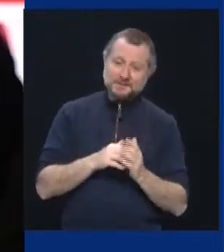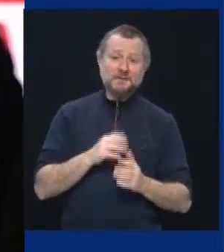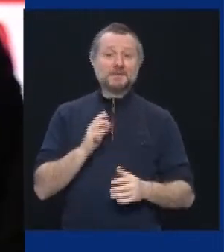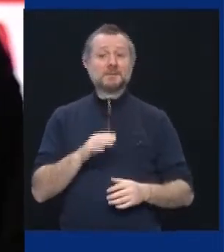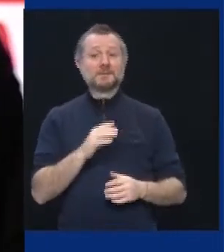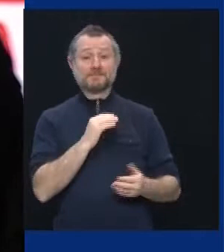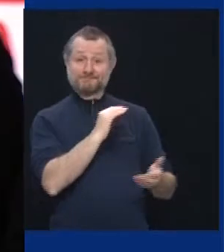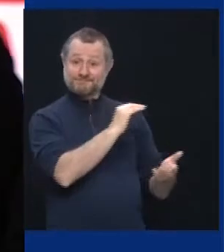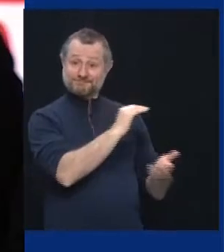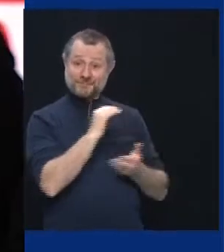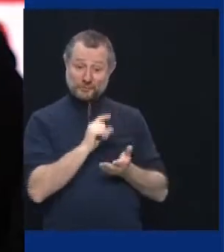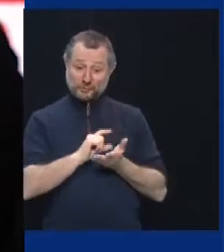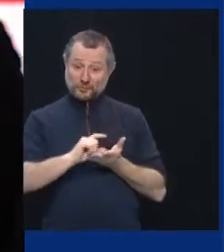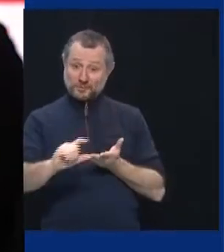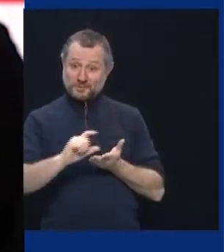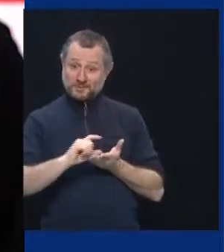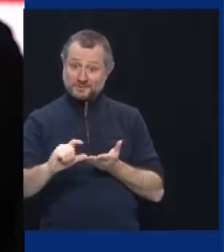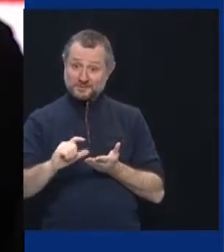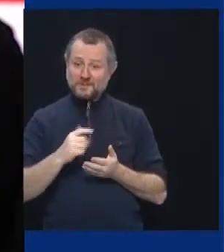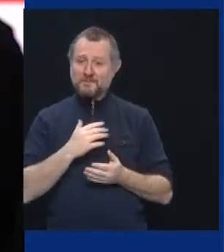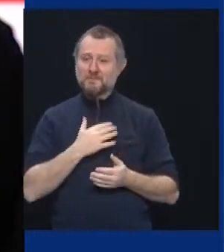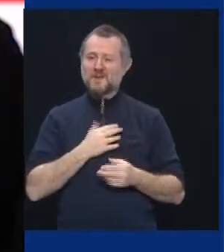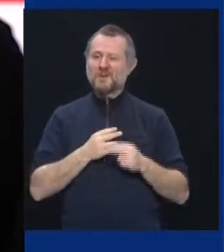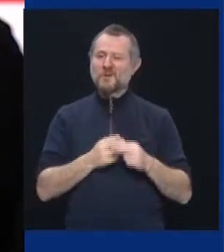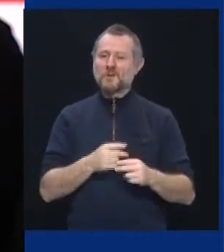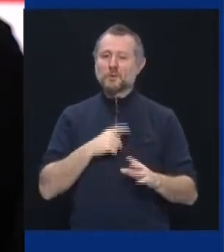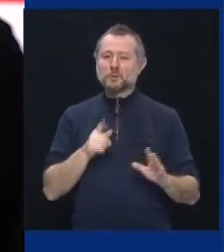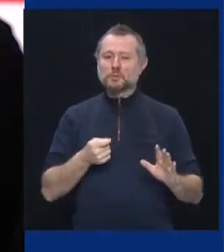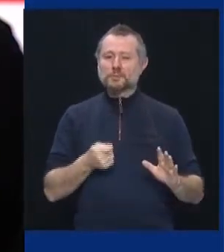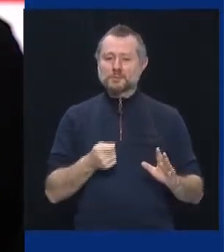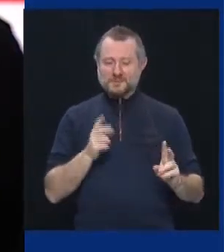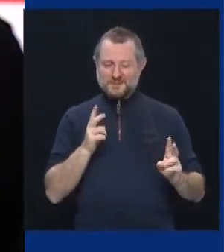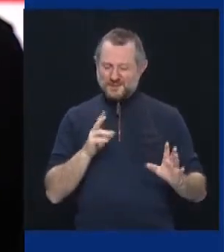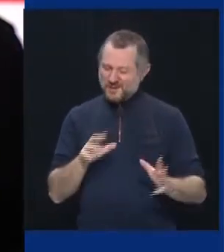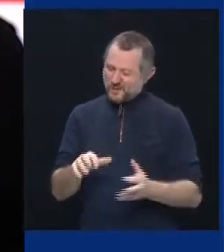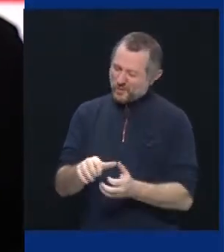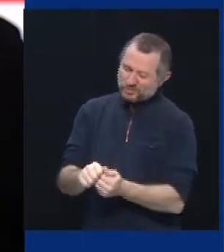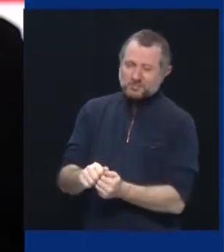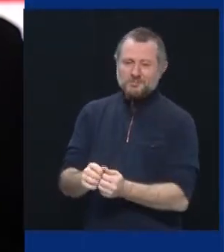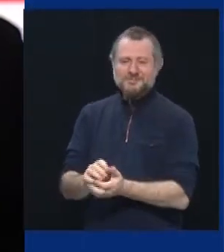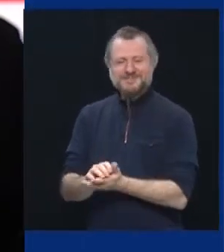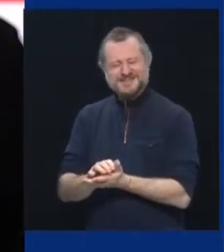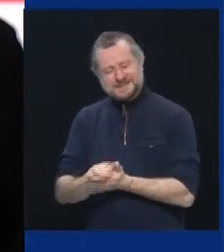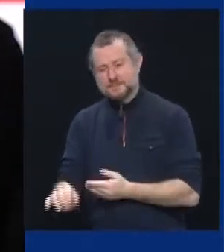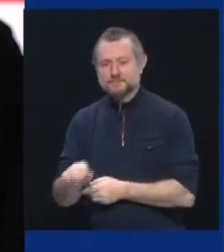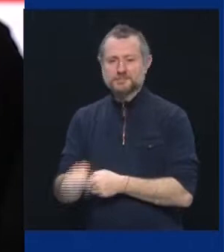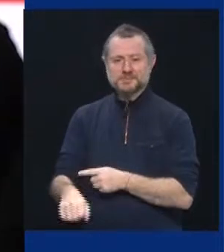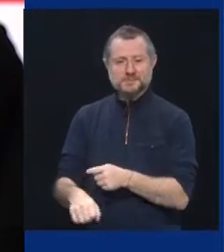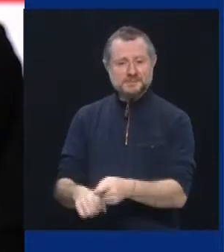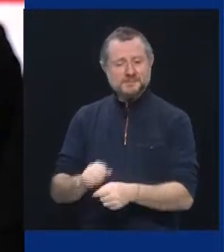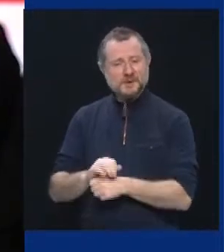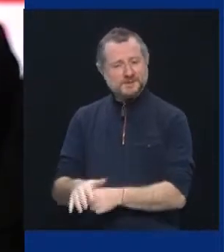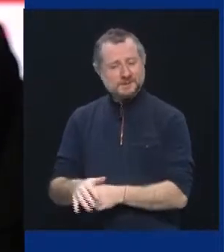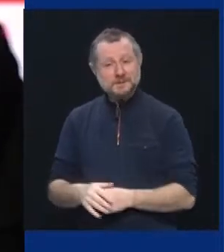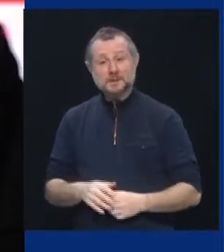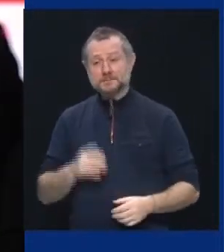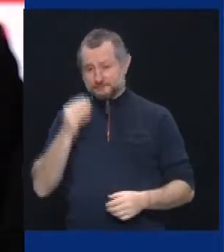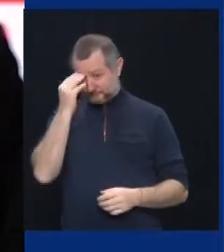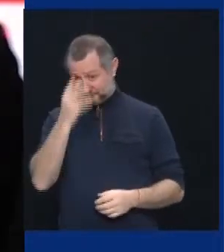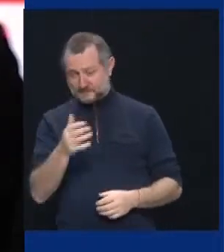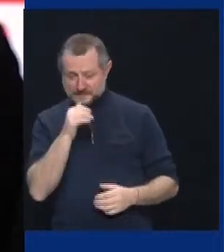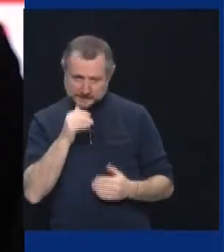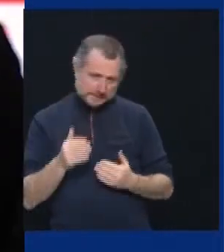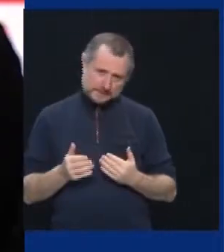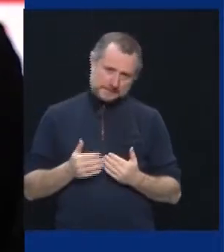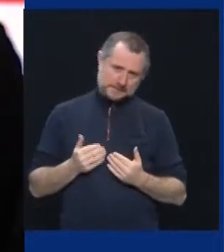weapon that wins the war. It is also of a massive undertaking to get these vaccinations done. President